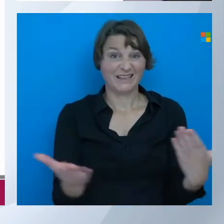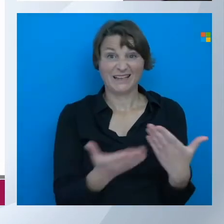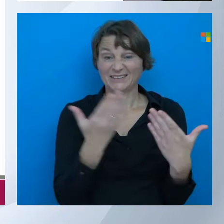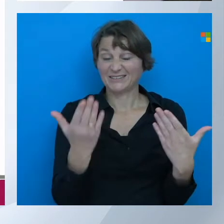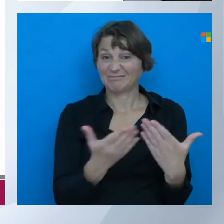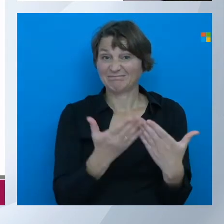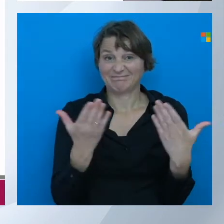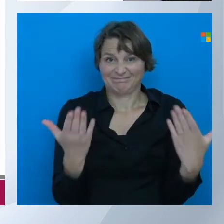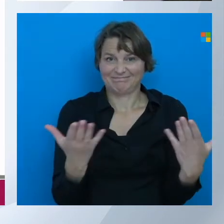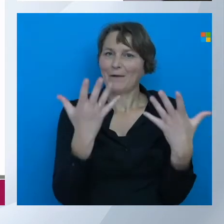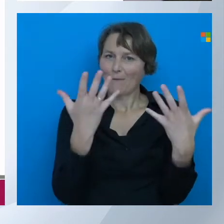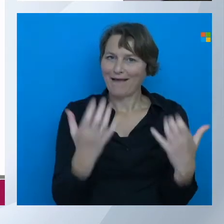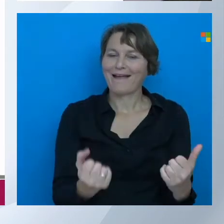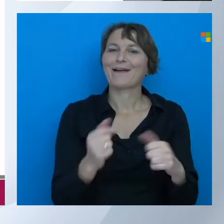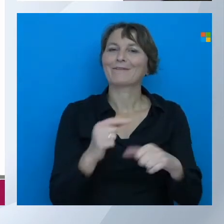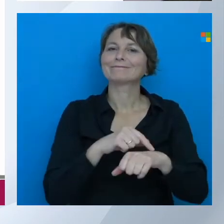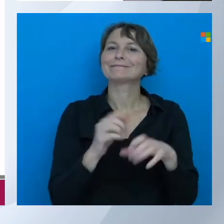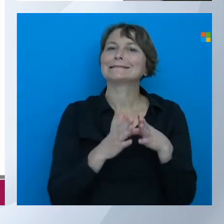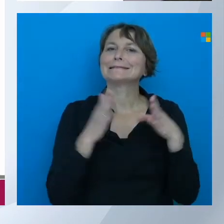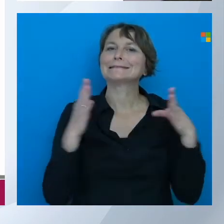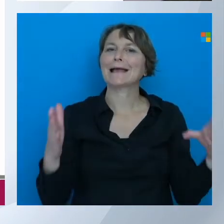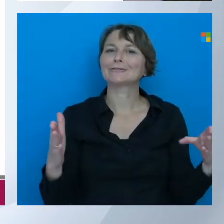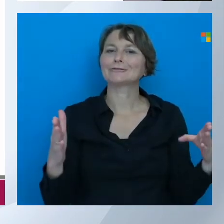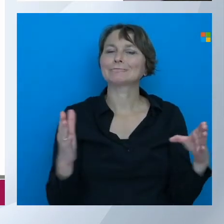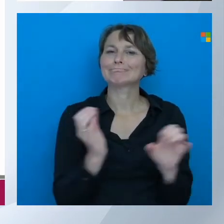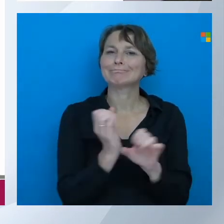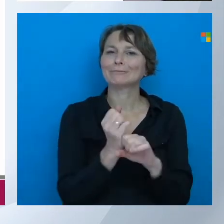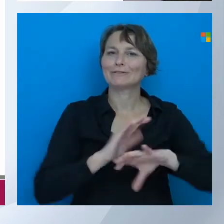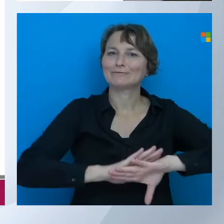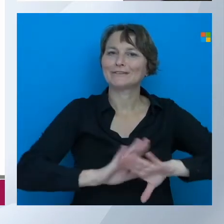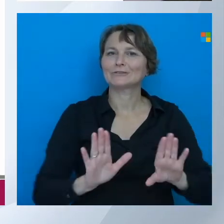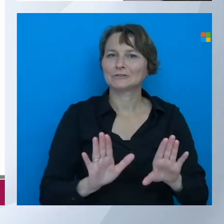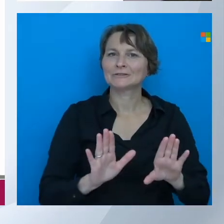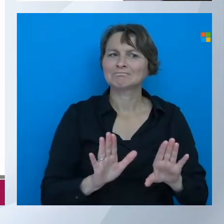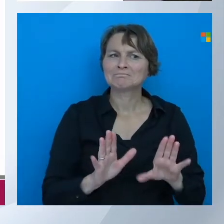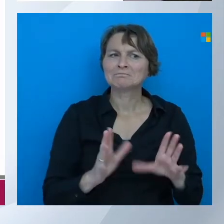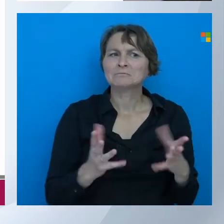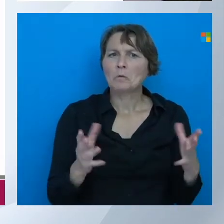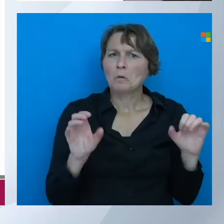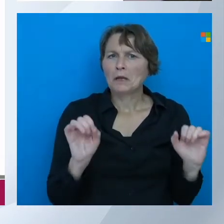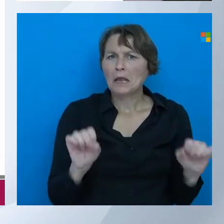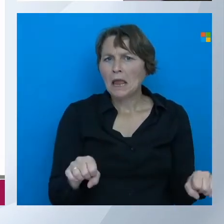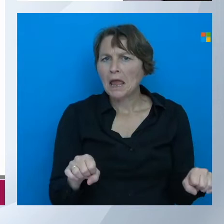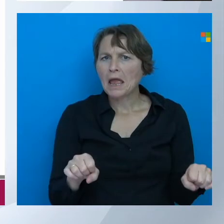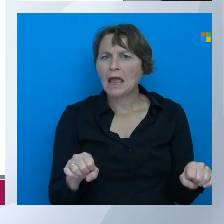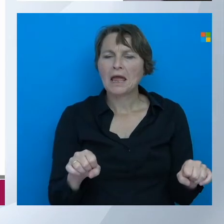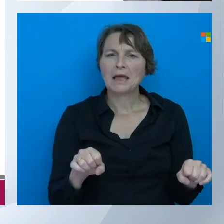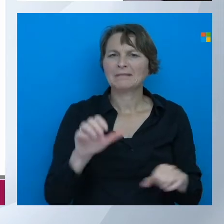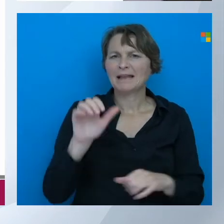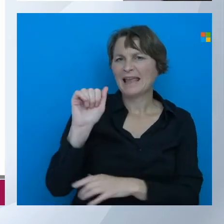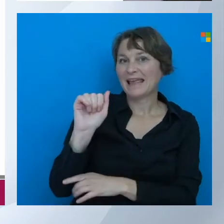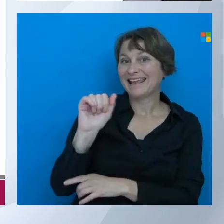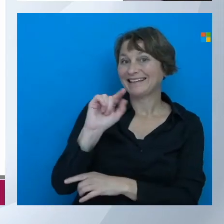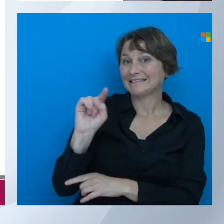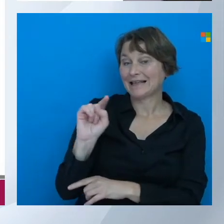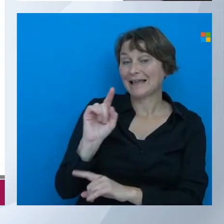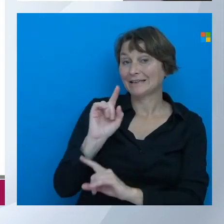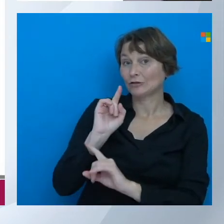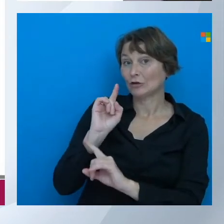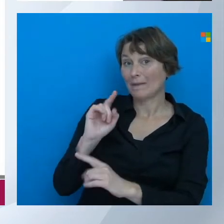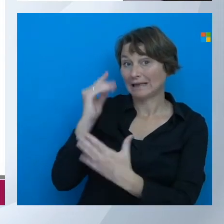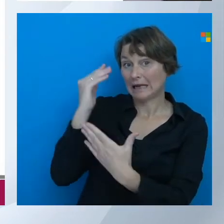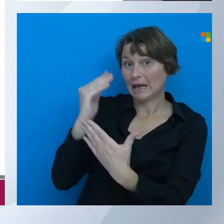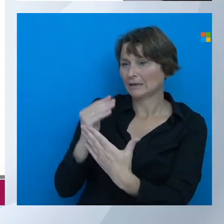session created to Azure, and I can use each and every AZ commandlet to get started and